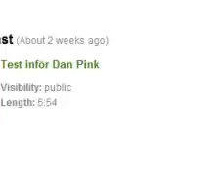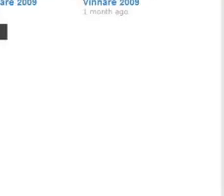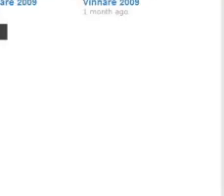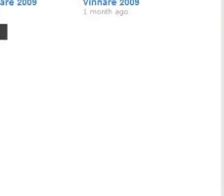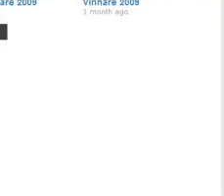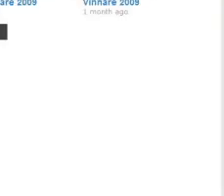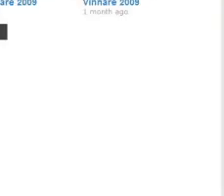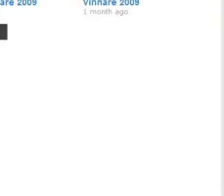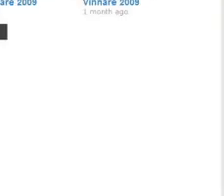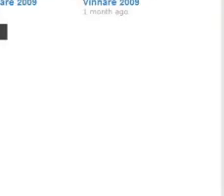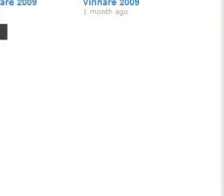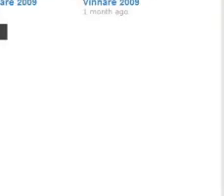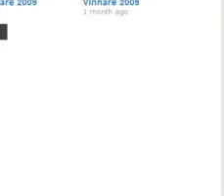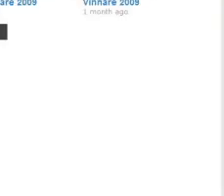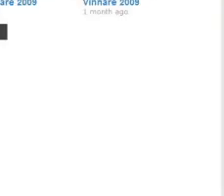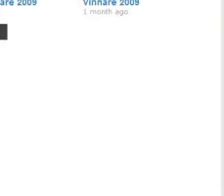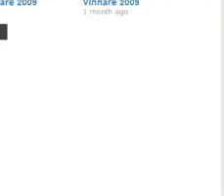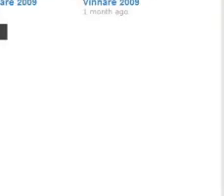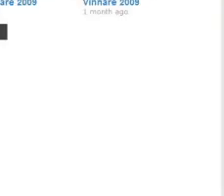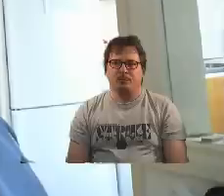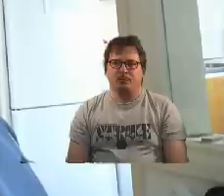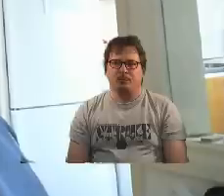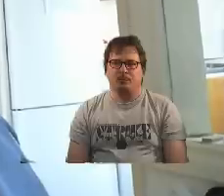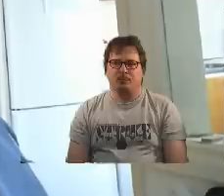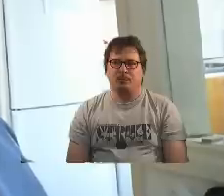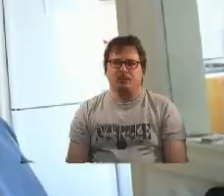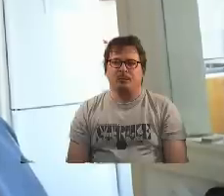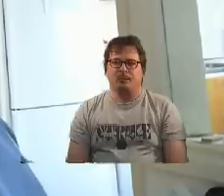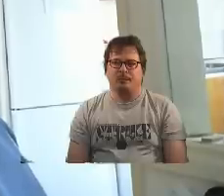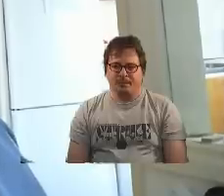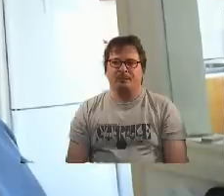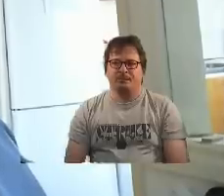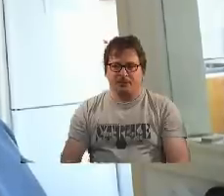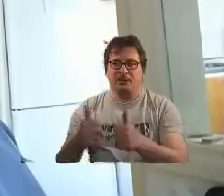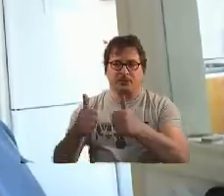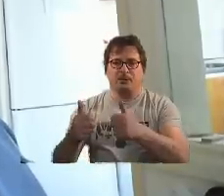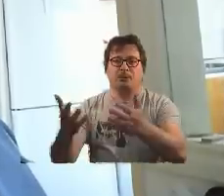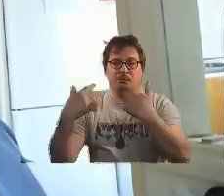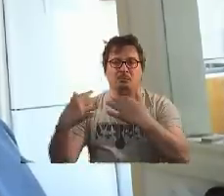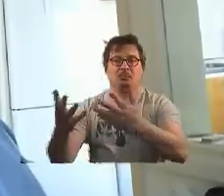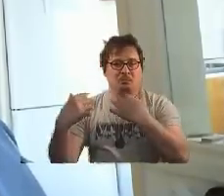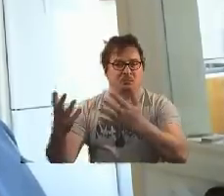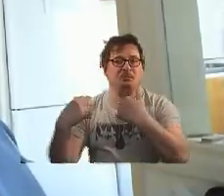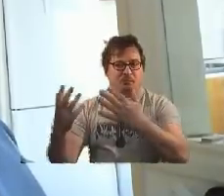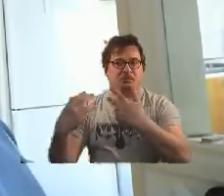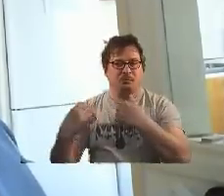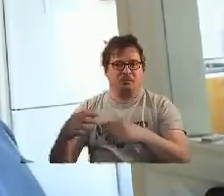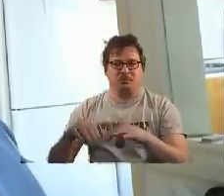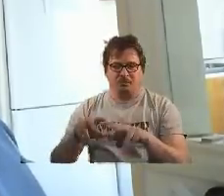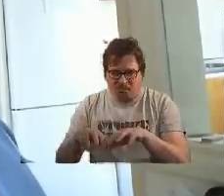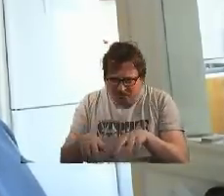bambooser.com/channel/WeStreamYou, or of course Vimeo. And we really would like to hear what you think about this, so please surf over to